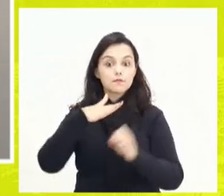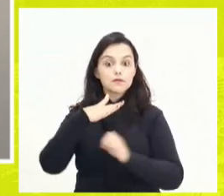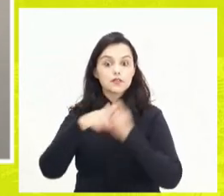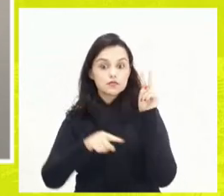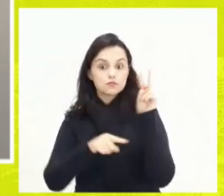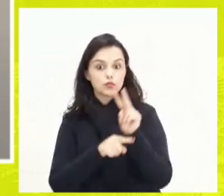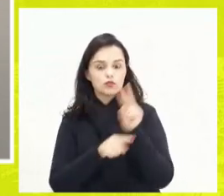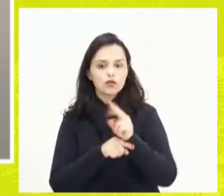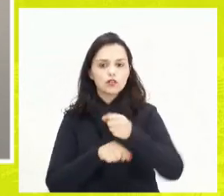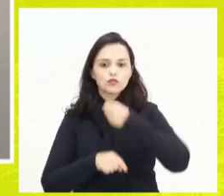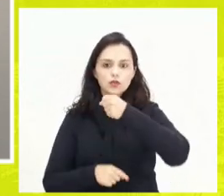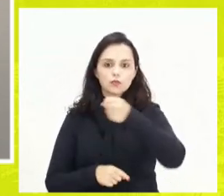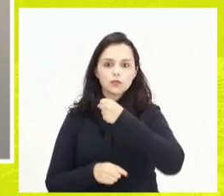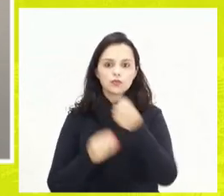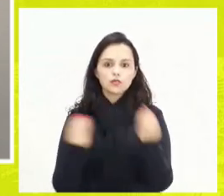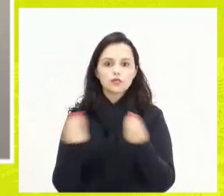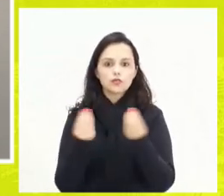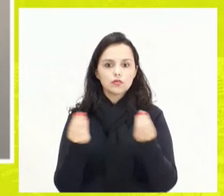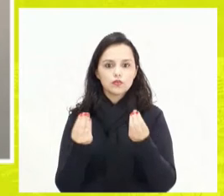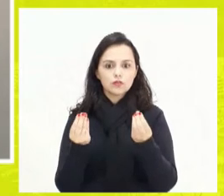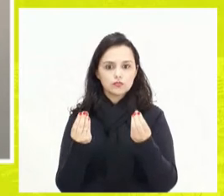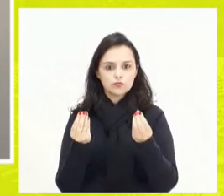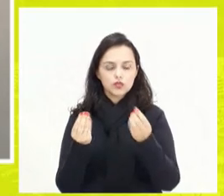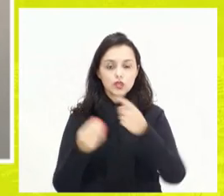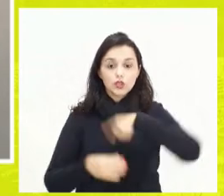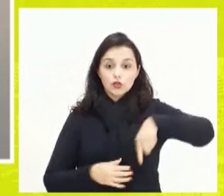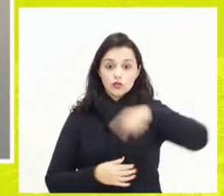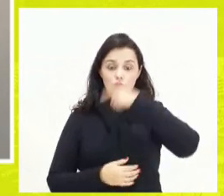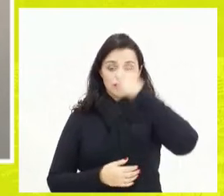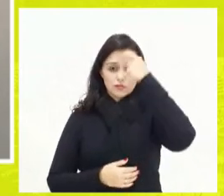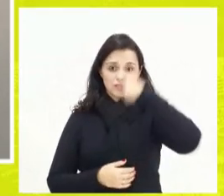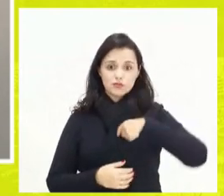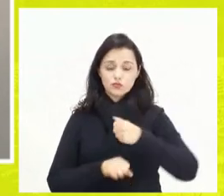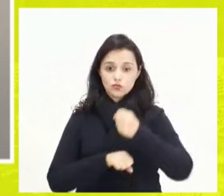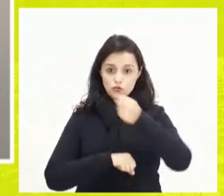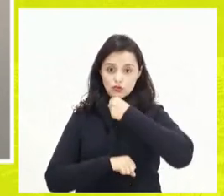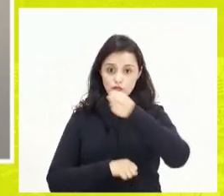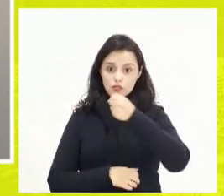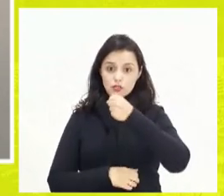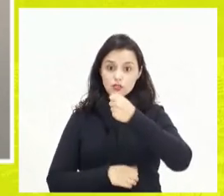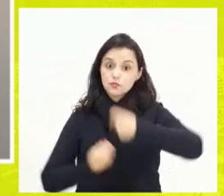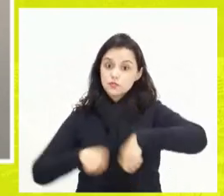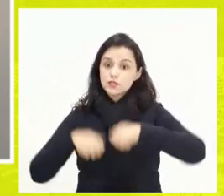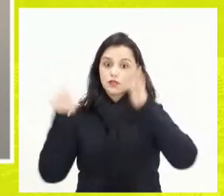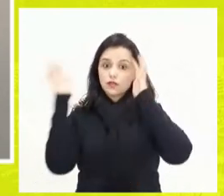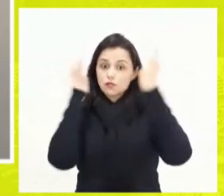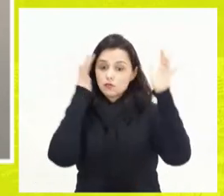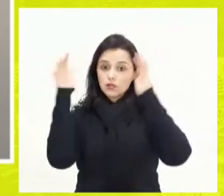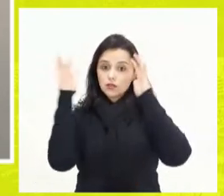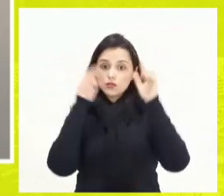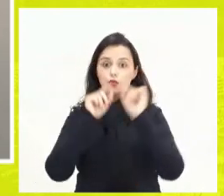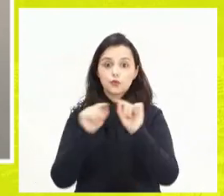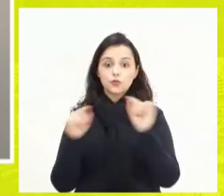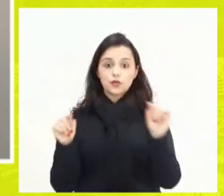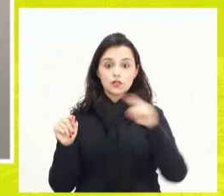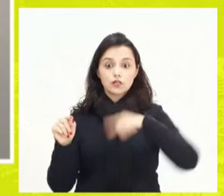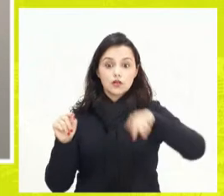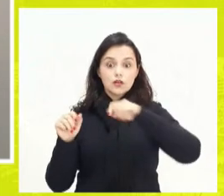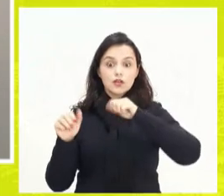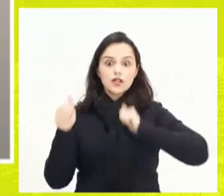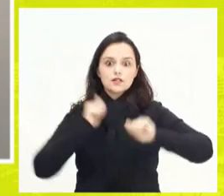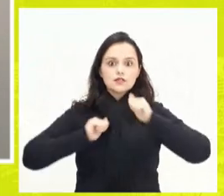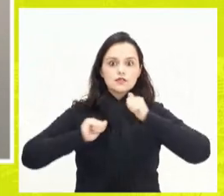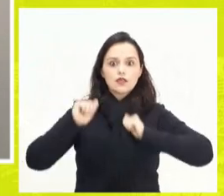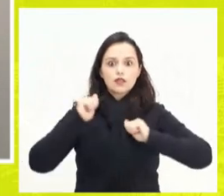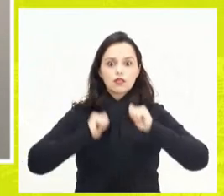how do companies protect themselves and their reporters we have to stop and think